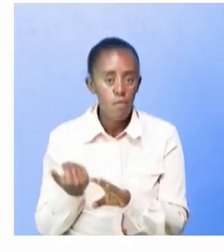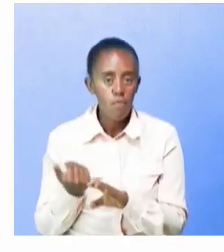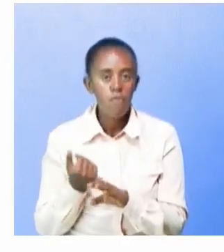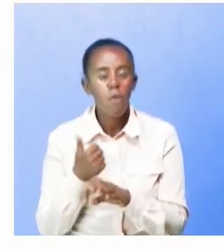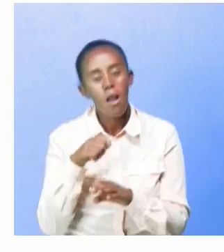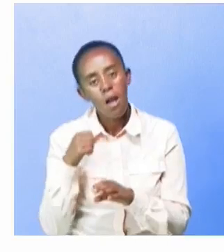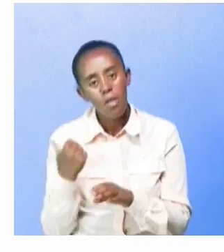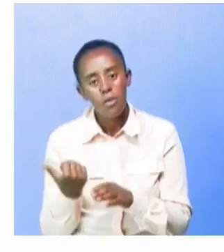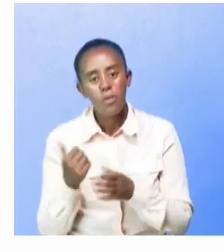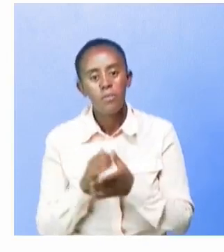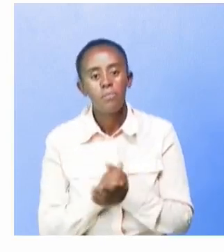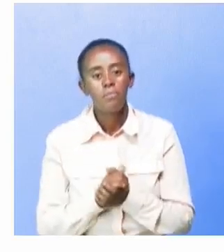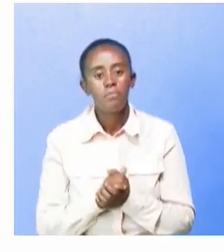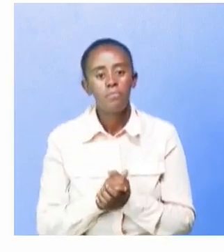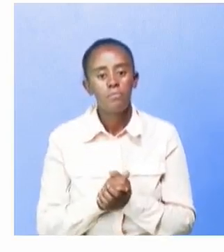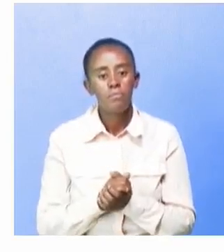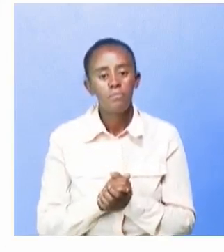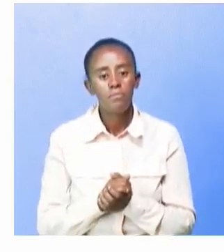another